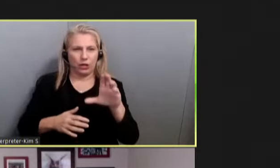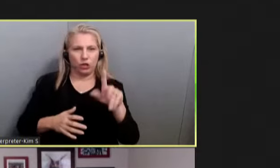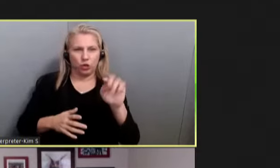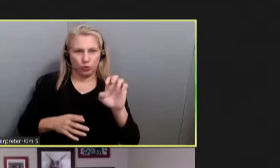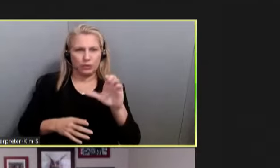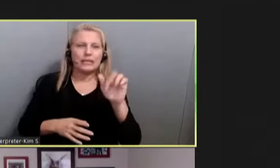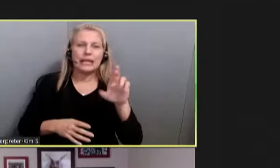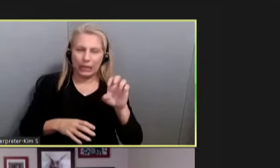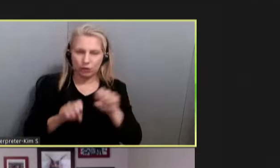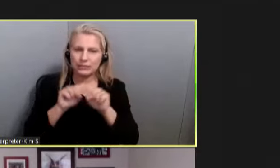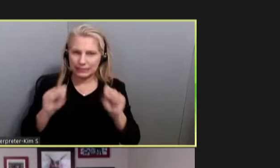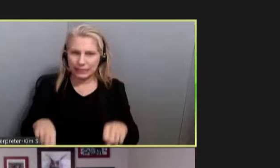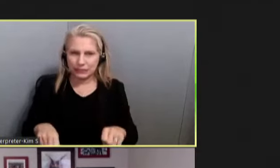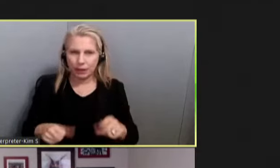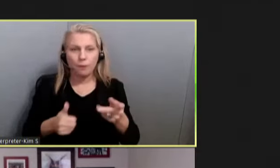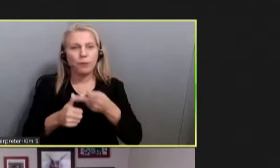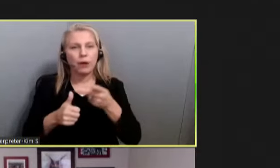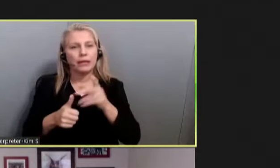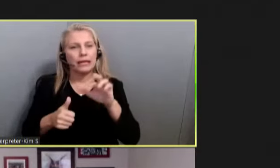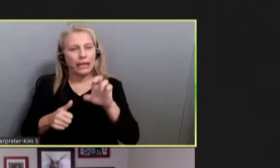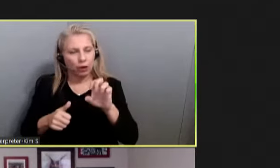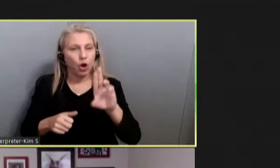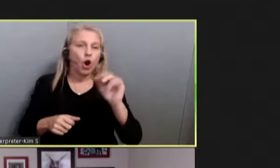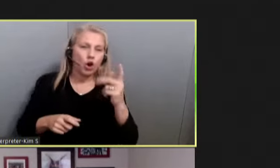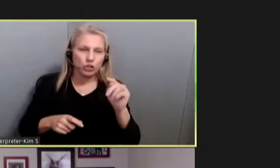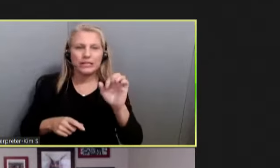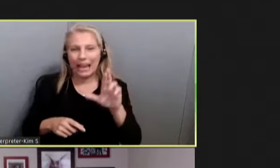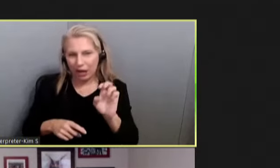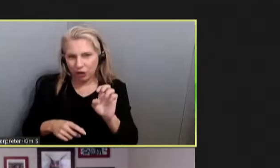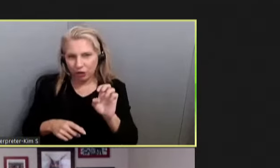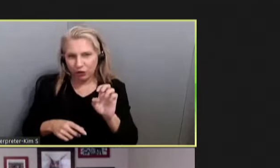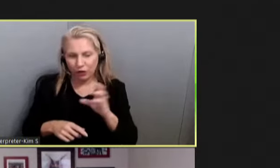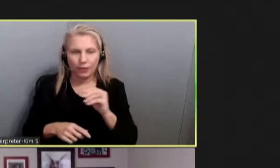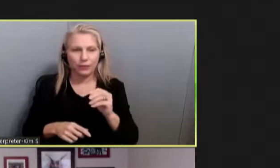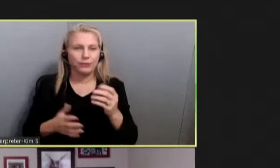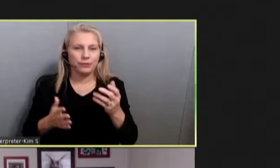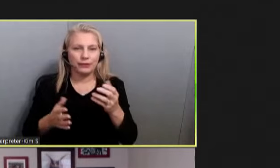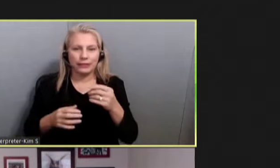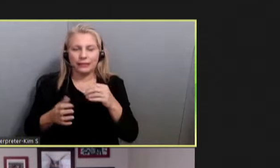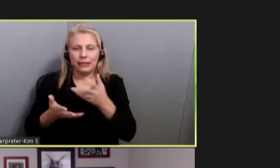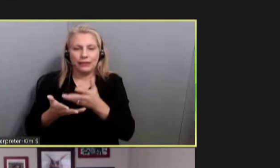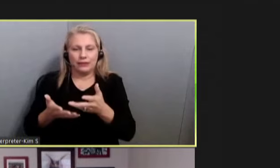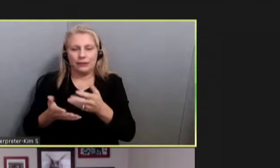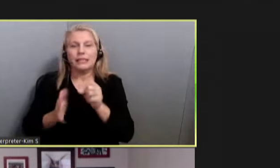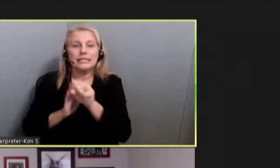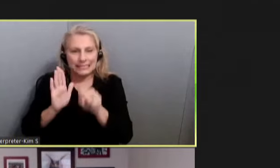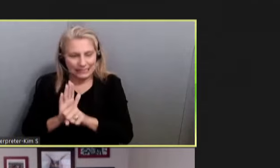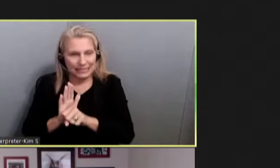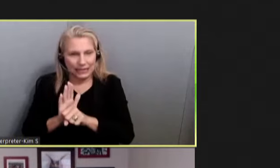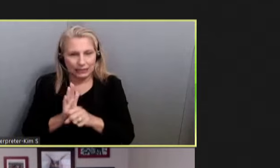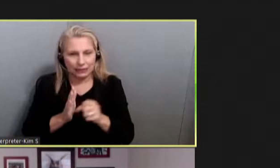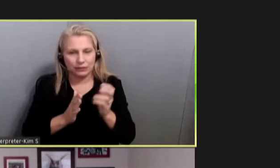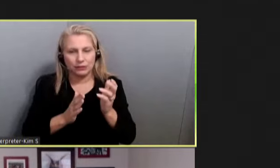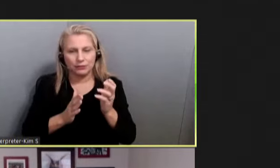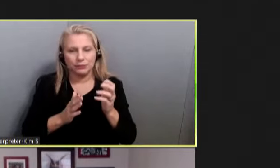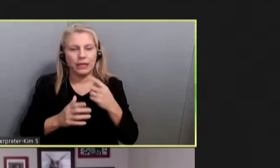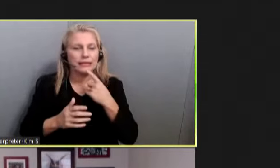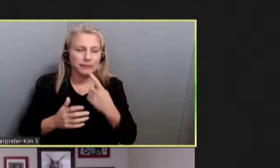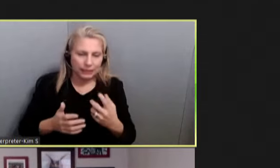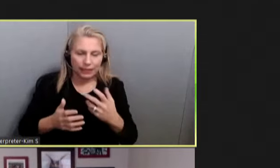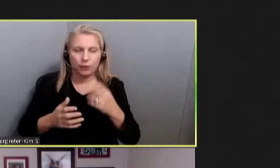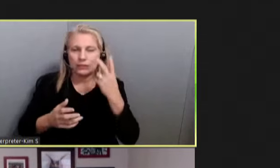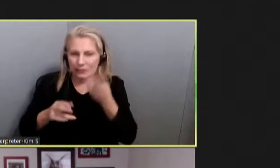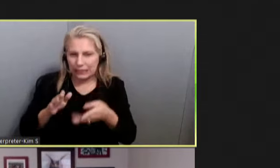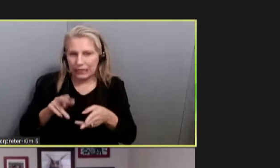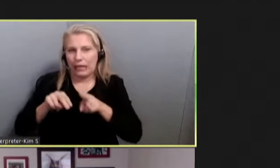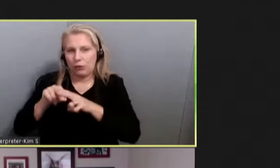system, our primary care system, urgent cares, and then the buses that the state has brought on. We have seen an